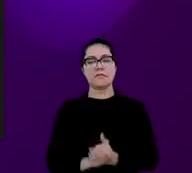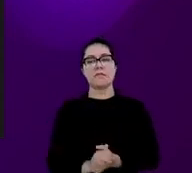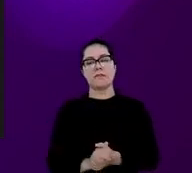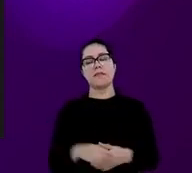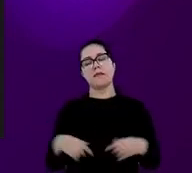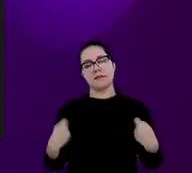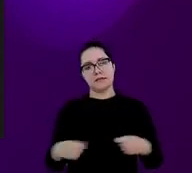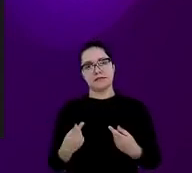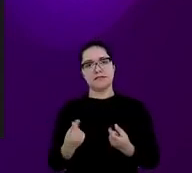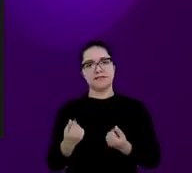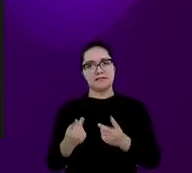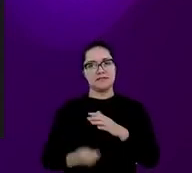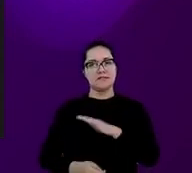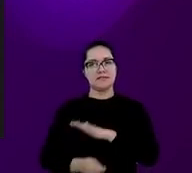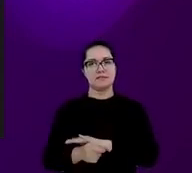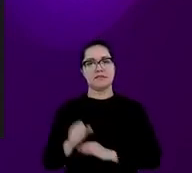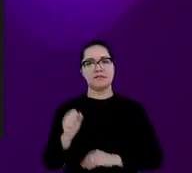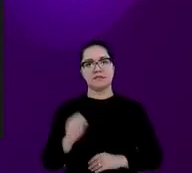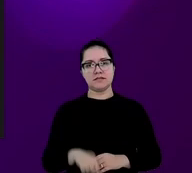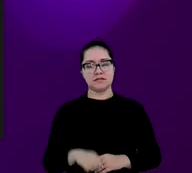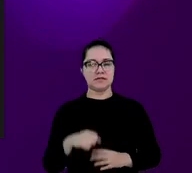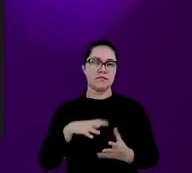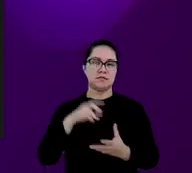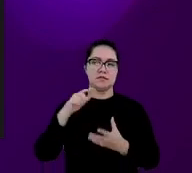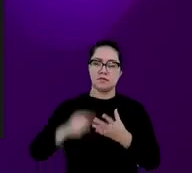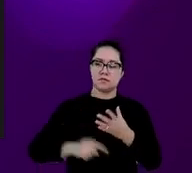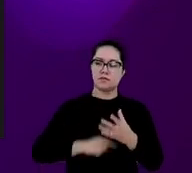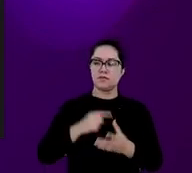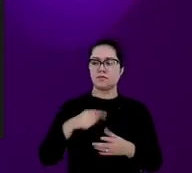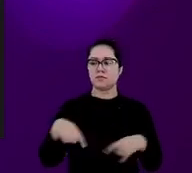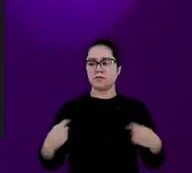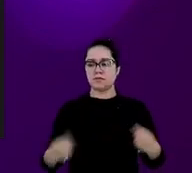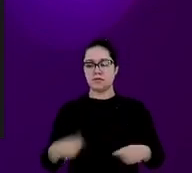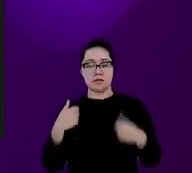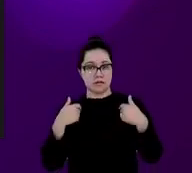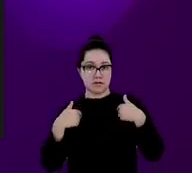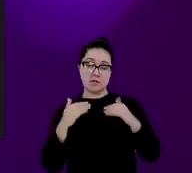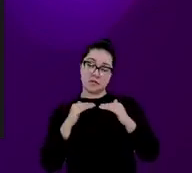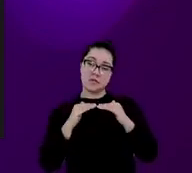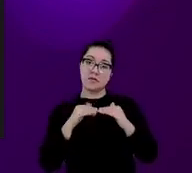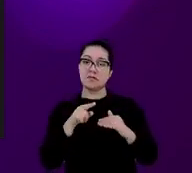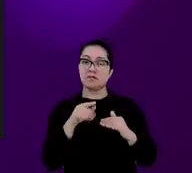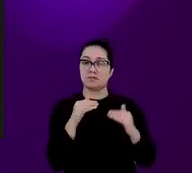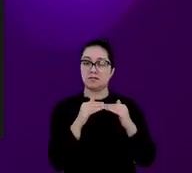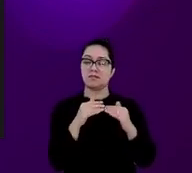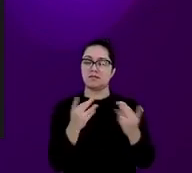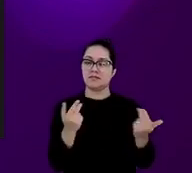But I totally agree with you that we have a problem